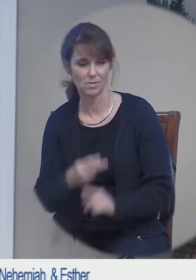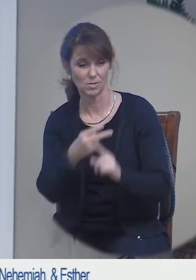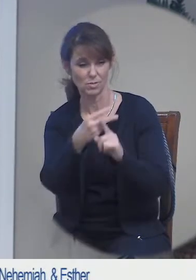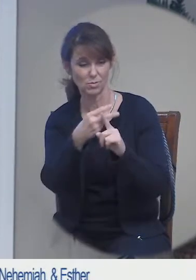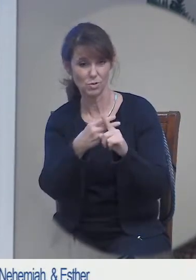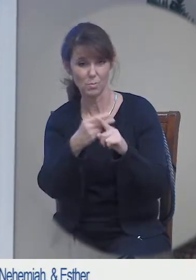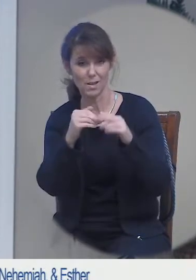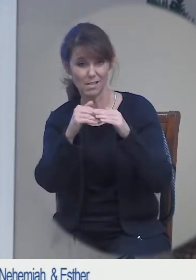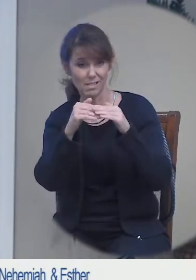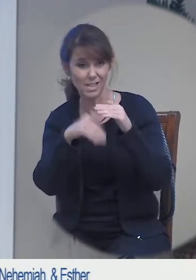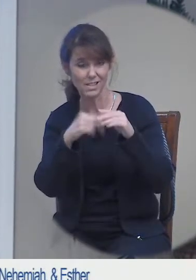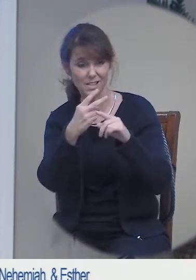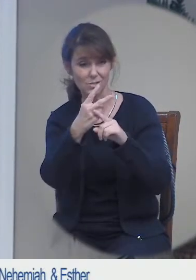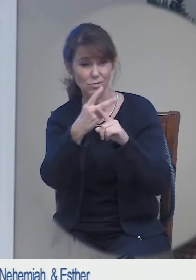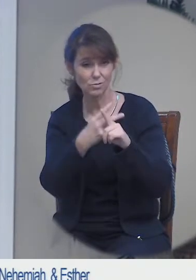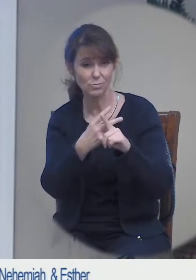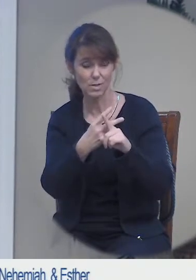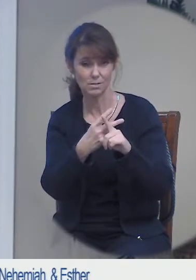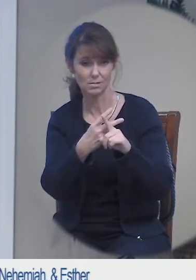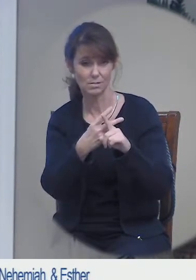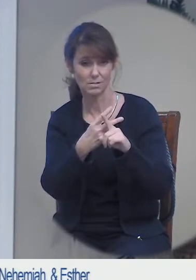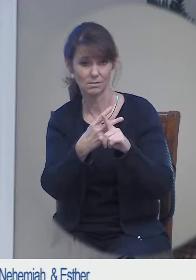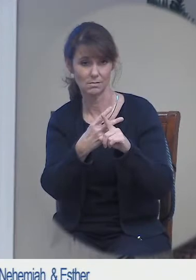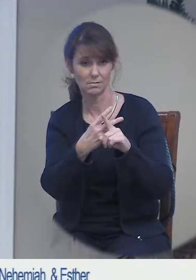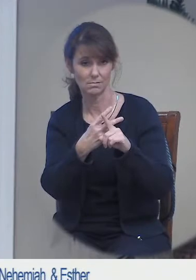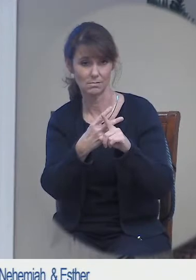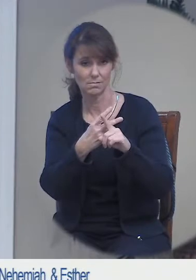us to build this addition?